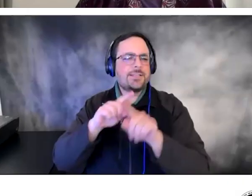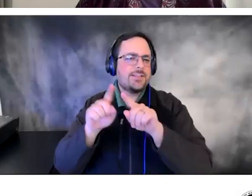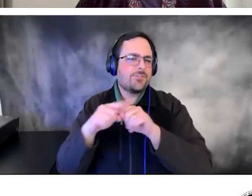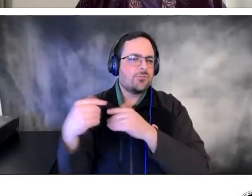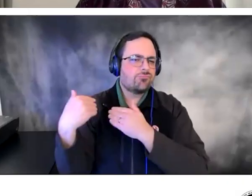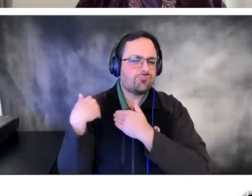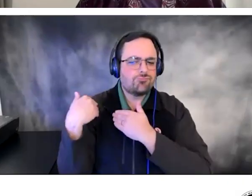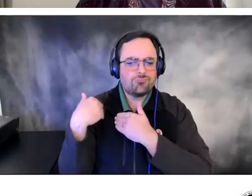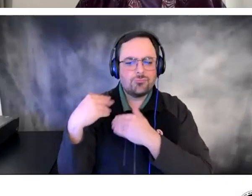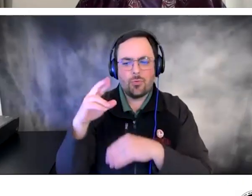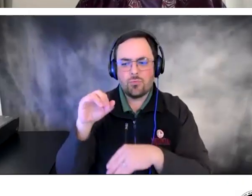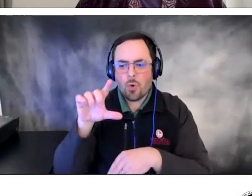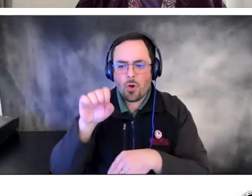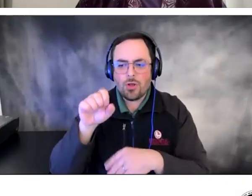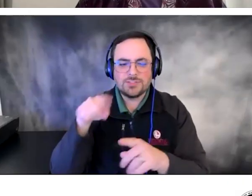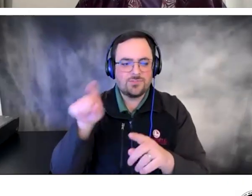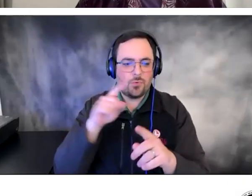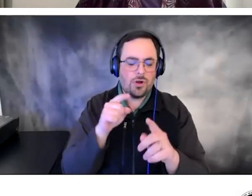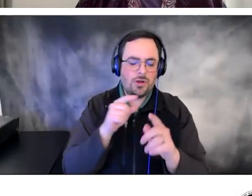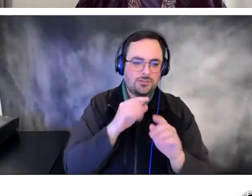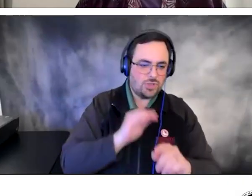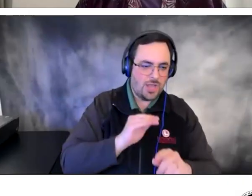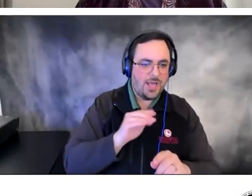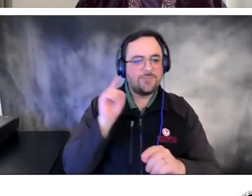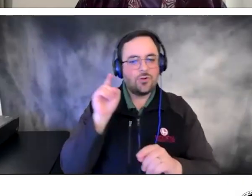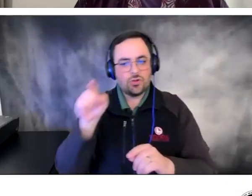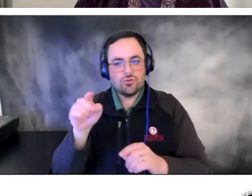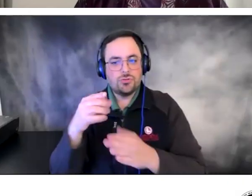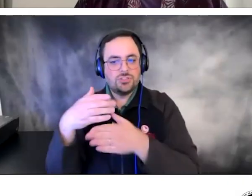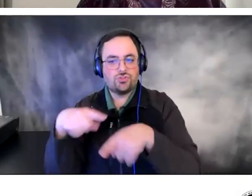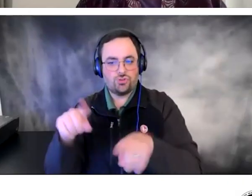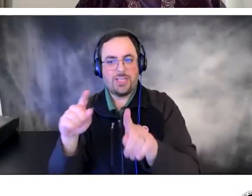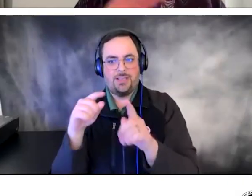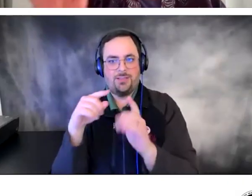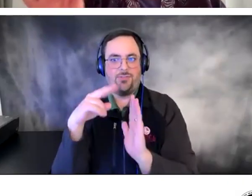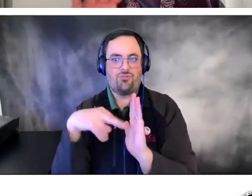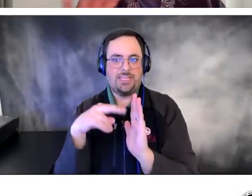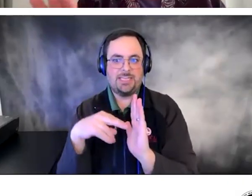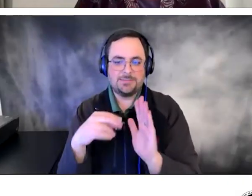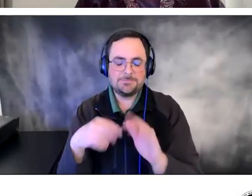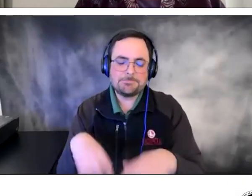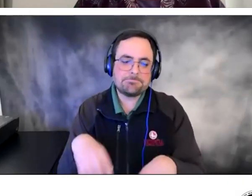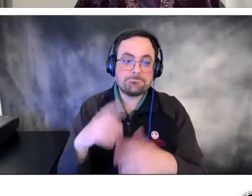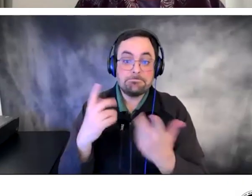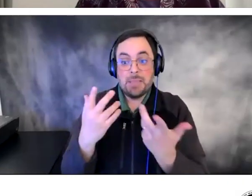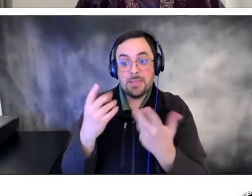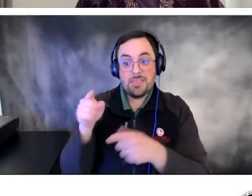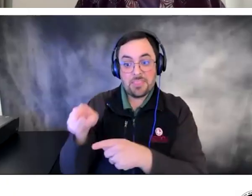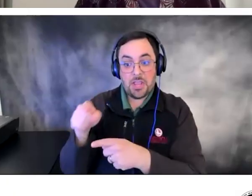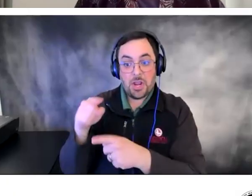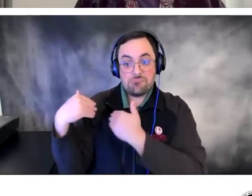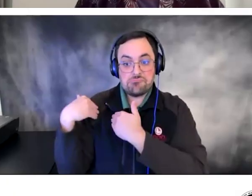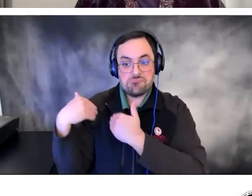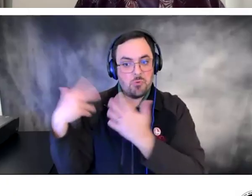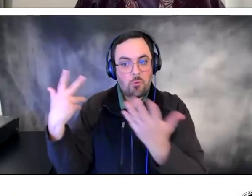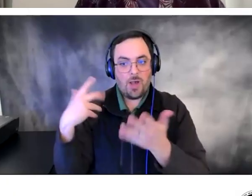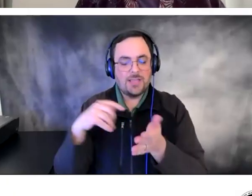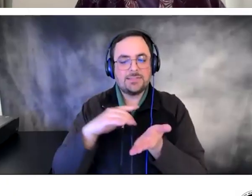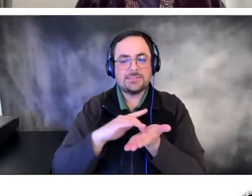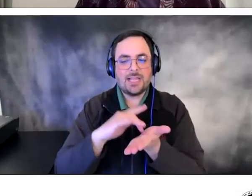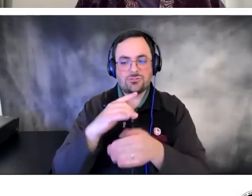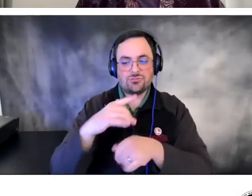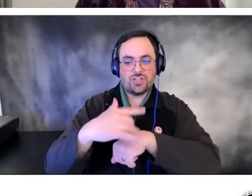you for shared reading. In the beginning, it might be that they're going to actively engage in touching the